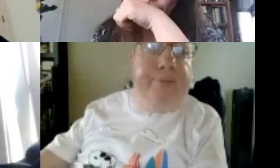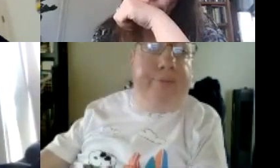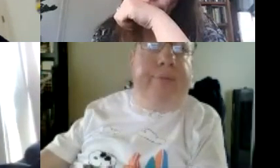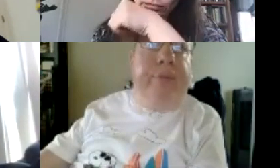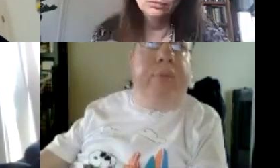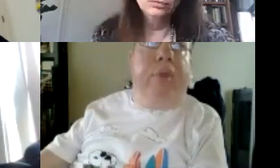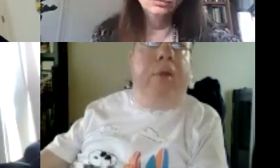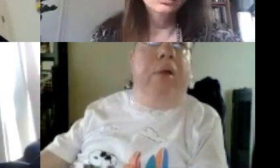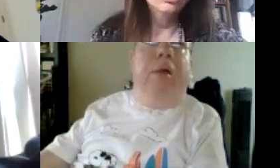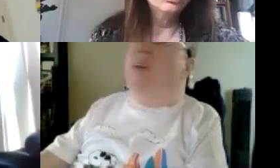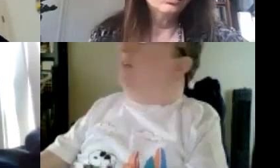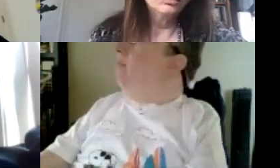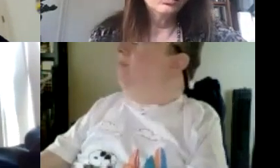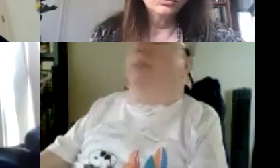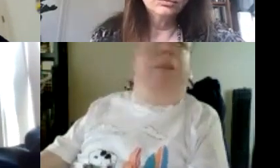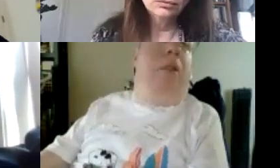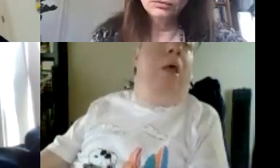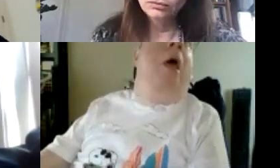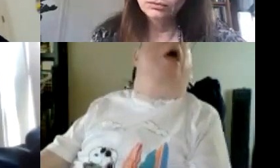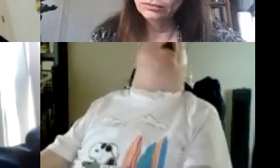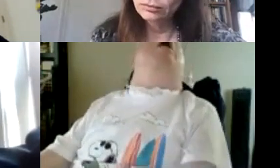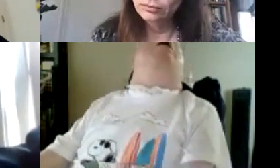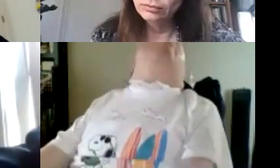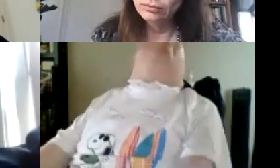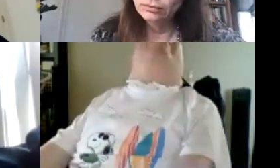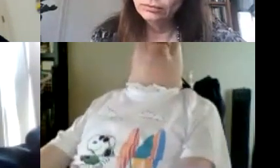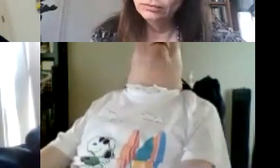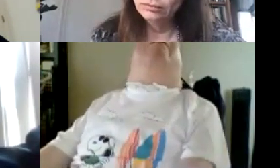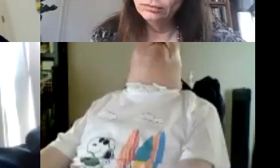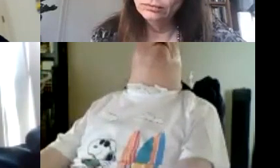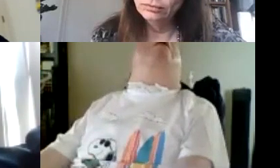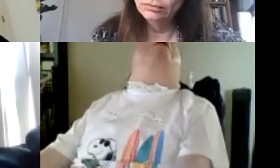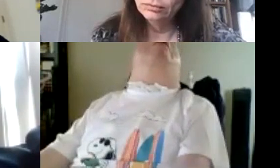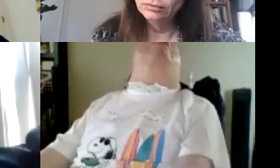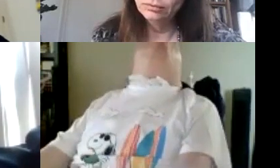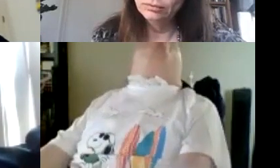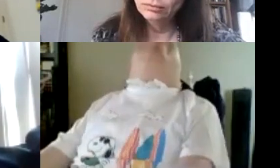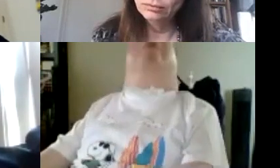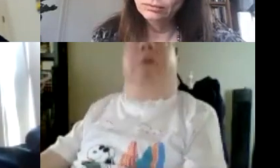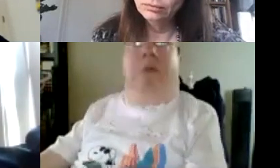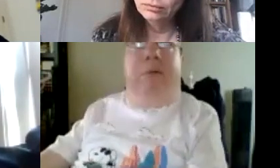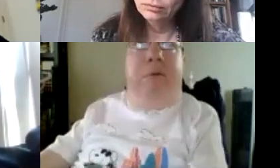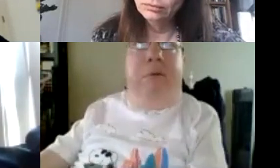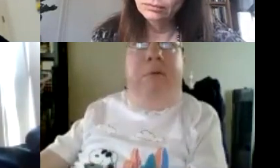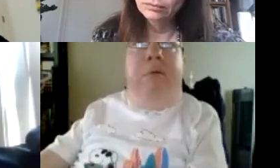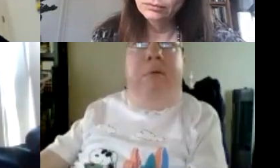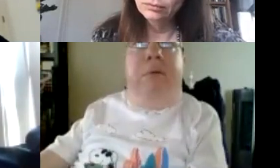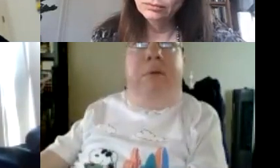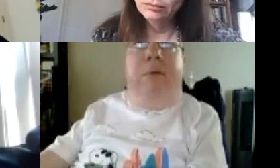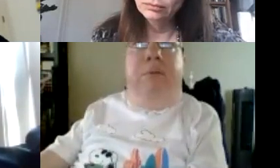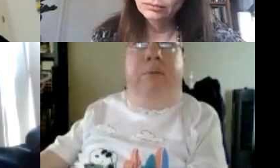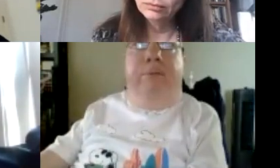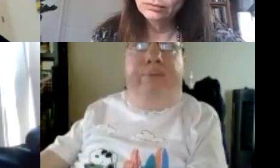like a phone number that we can call that would make it easier, especially for people with low tech skills? The short answer is